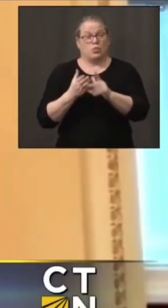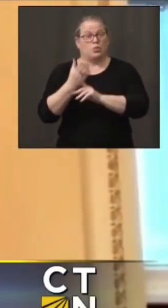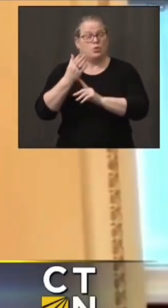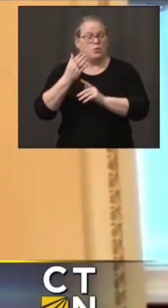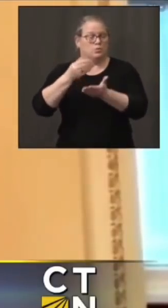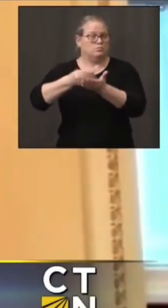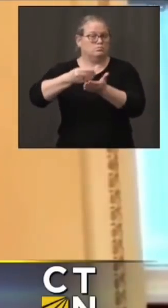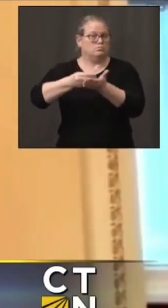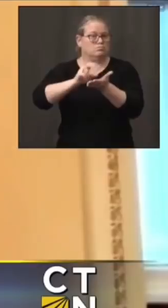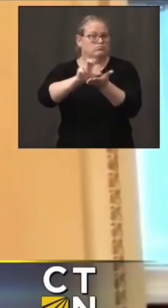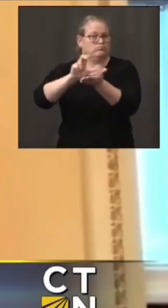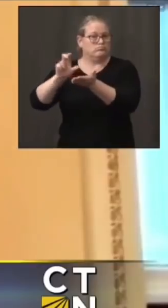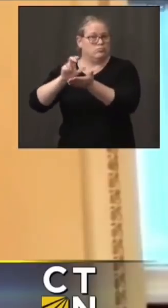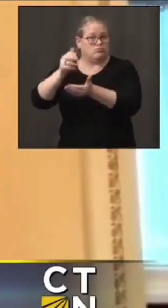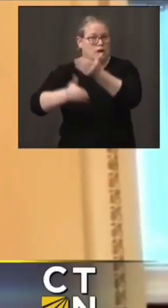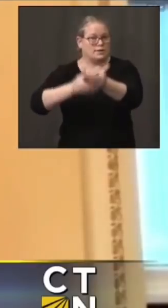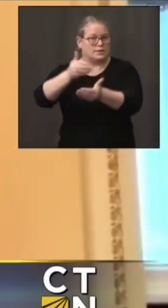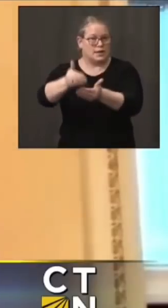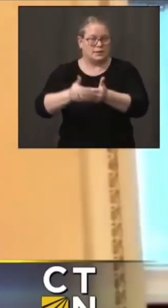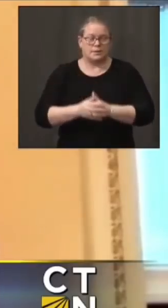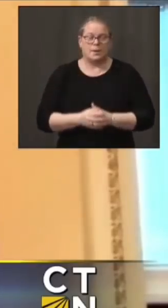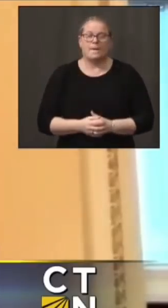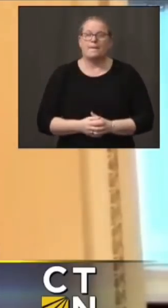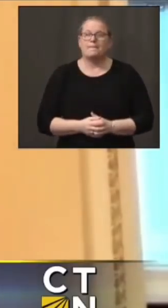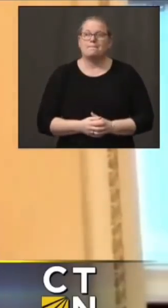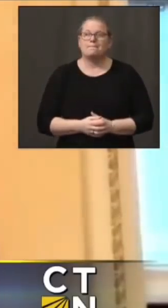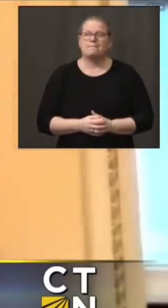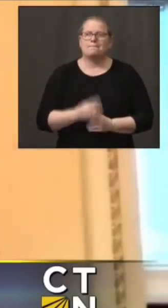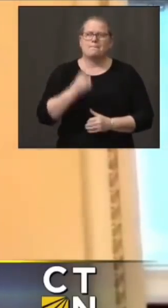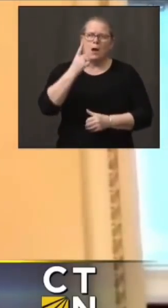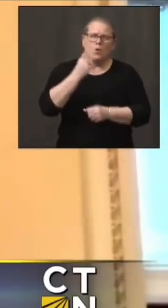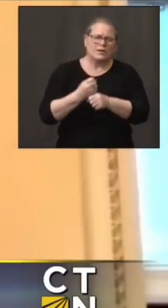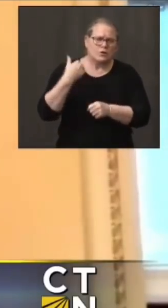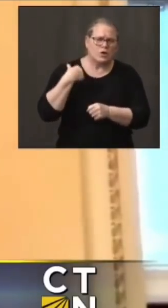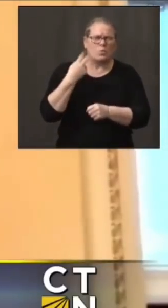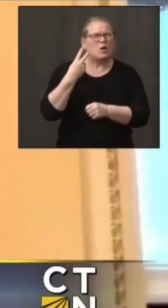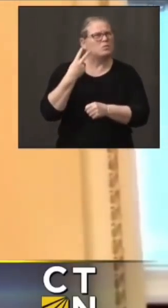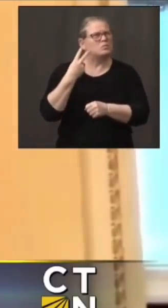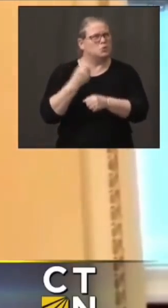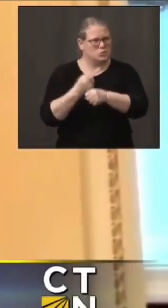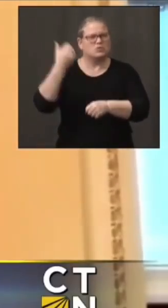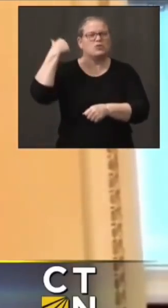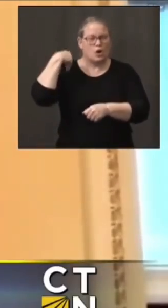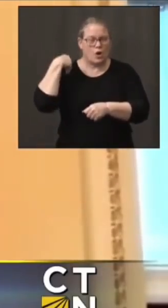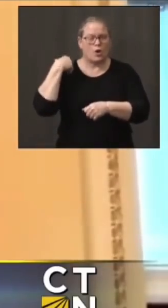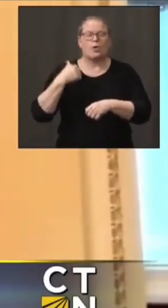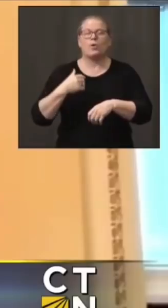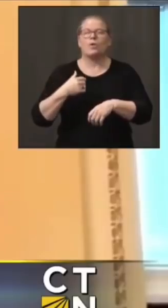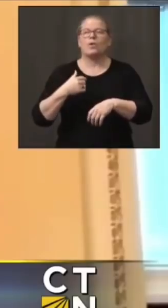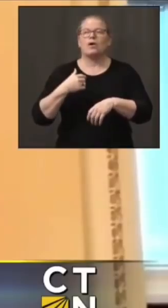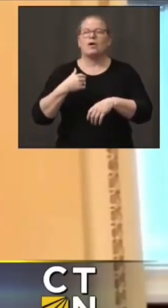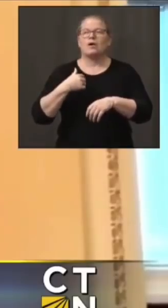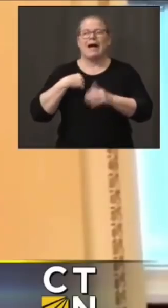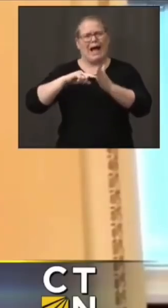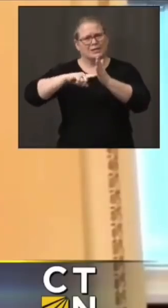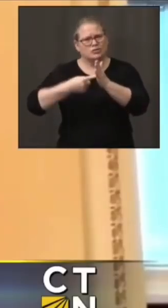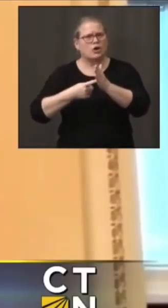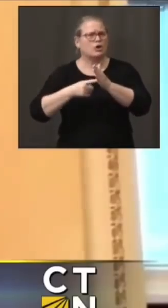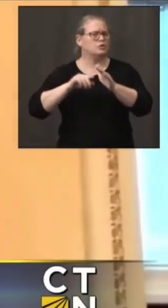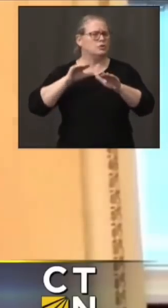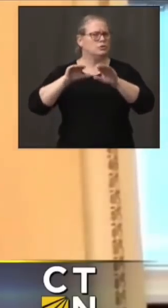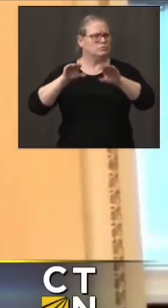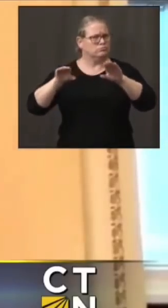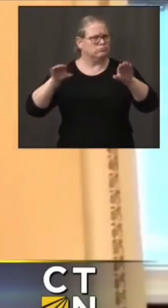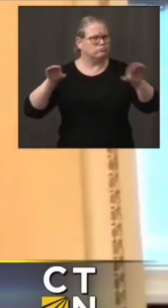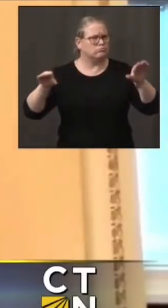I started a year ago, 2 years ago, was that we need to build the